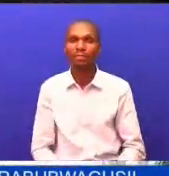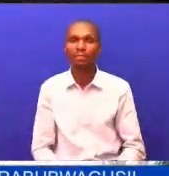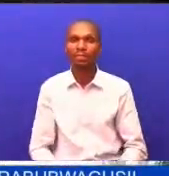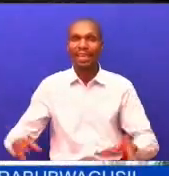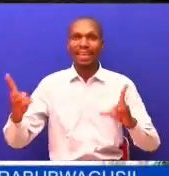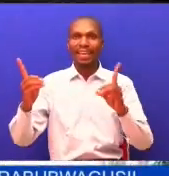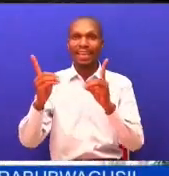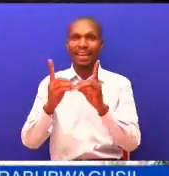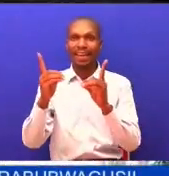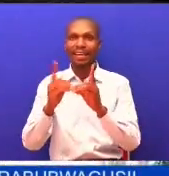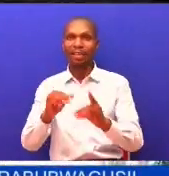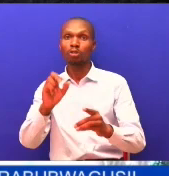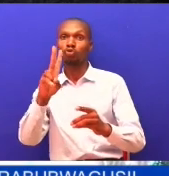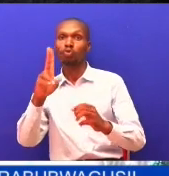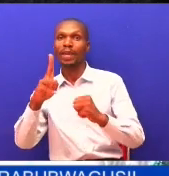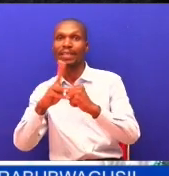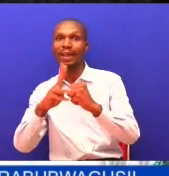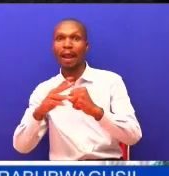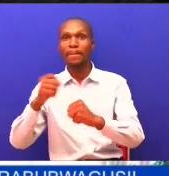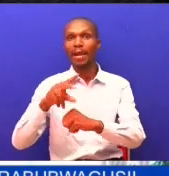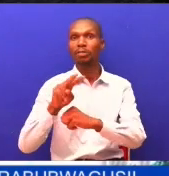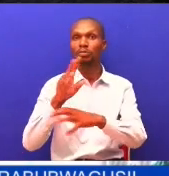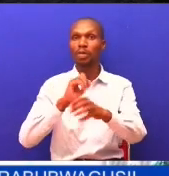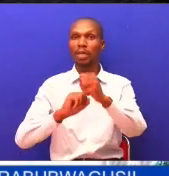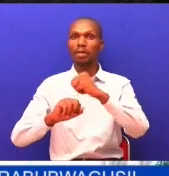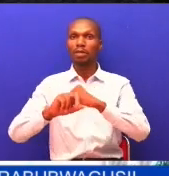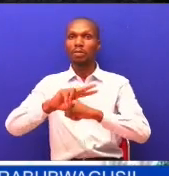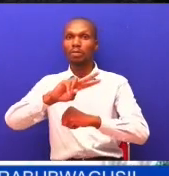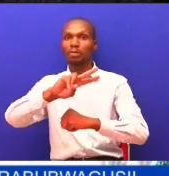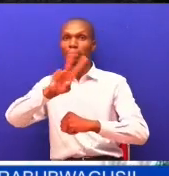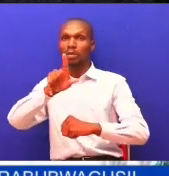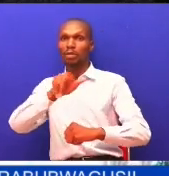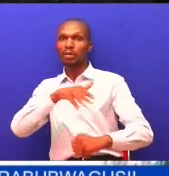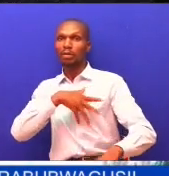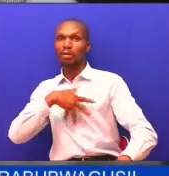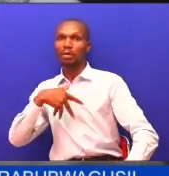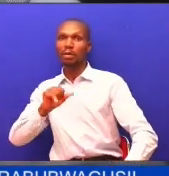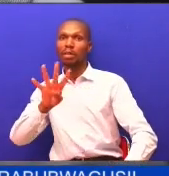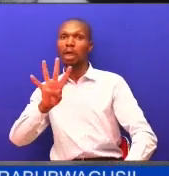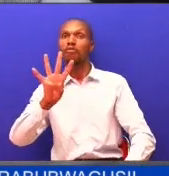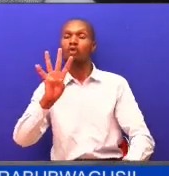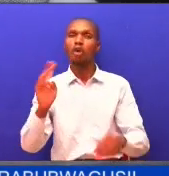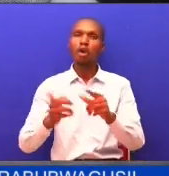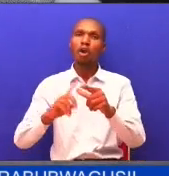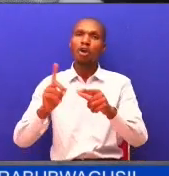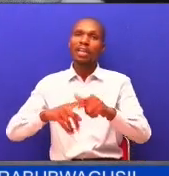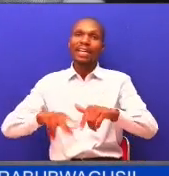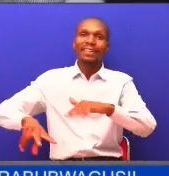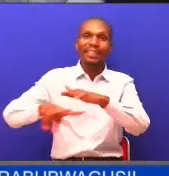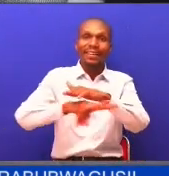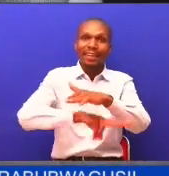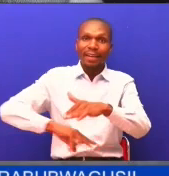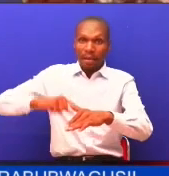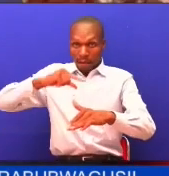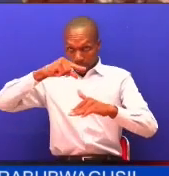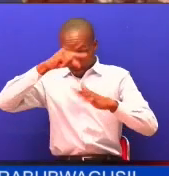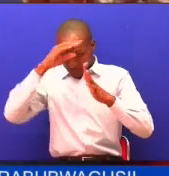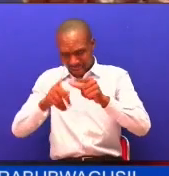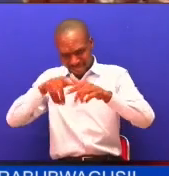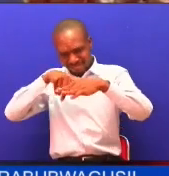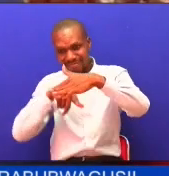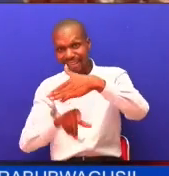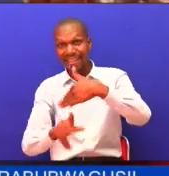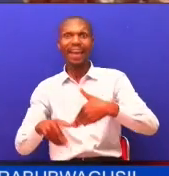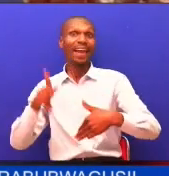Chitarike merongo kianda umutinyo kabere umwaka bukiribwibere na merongo ibere na ene. Muske Monda ni kagete bosi obu assembly ya